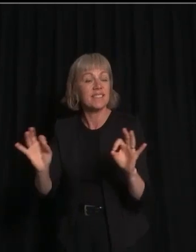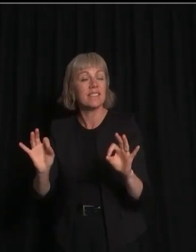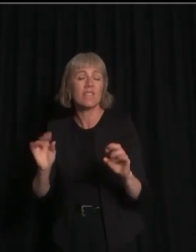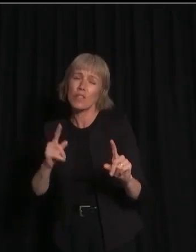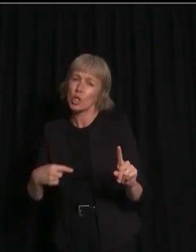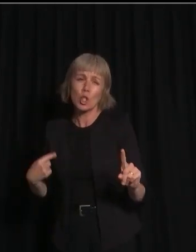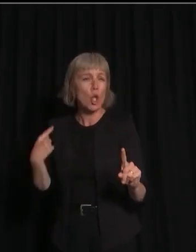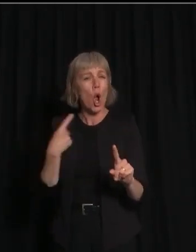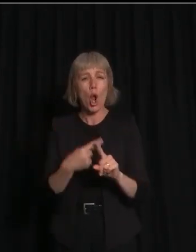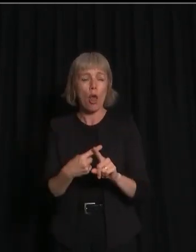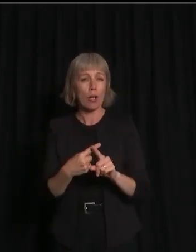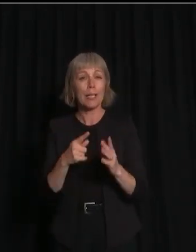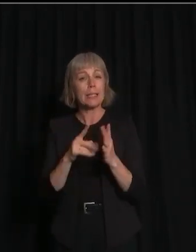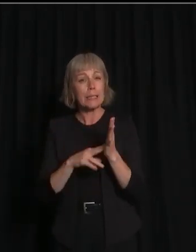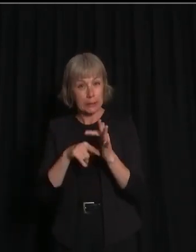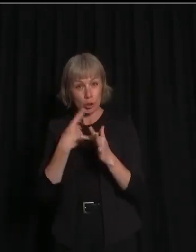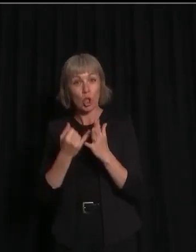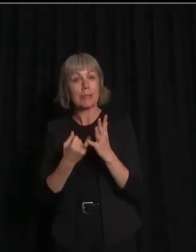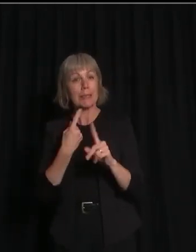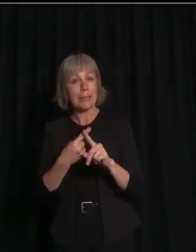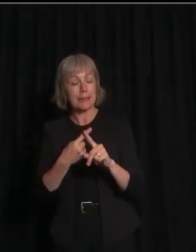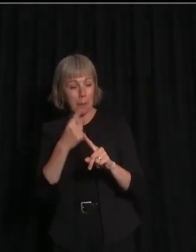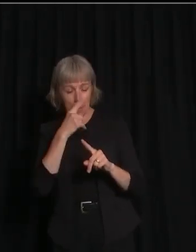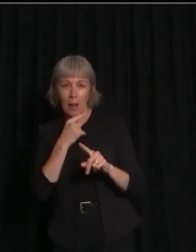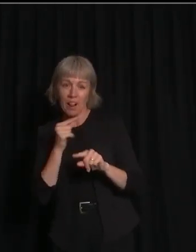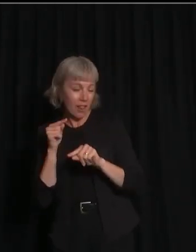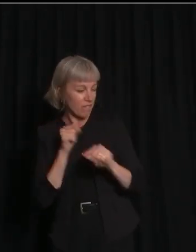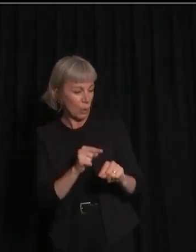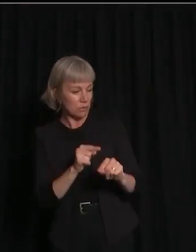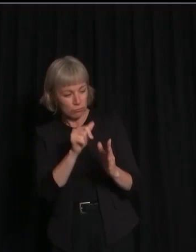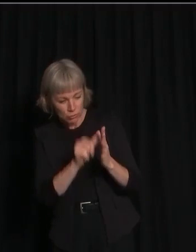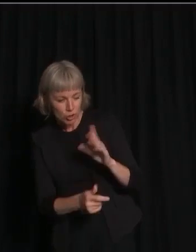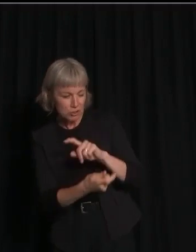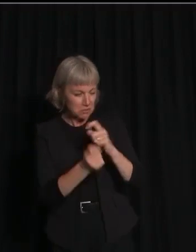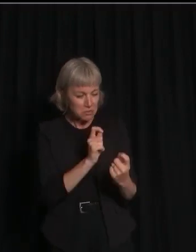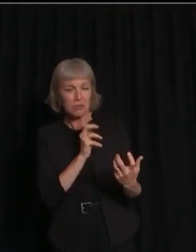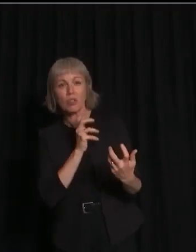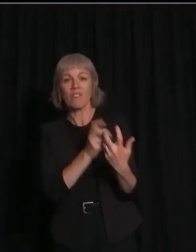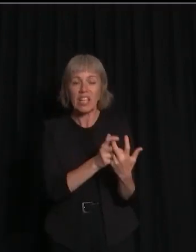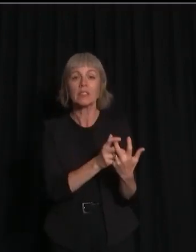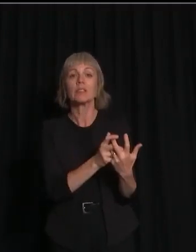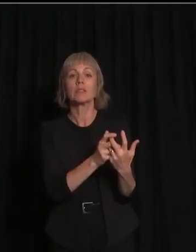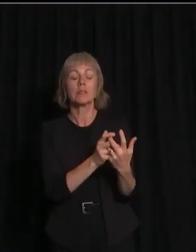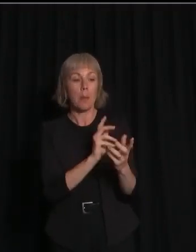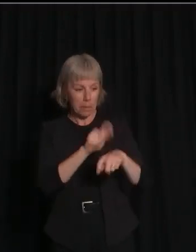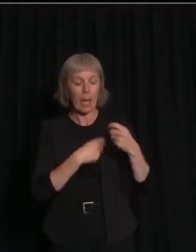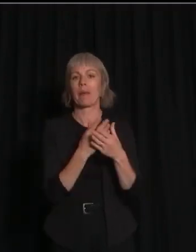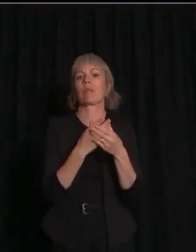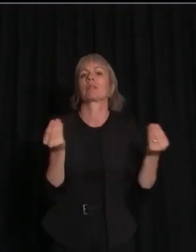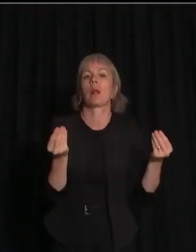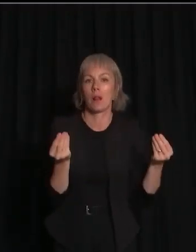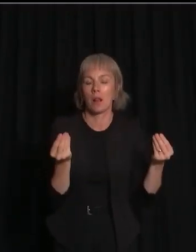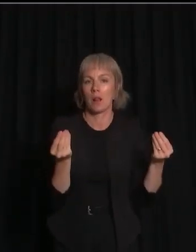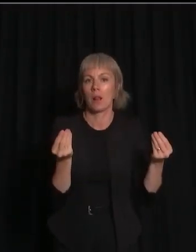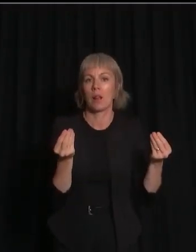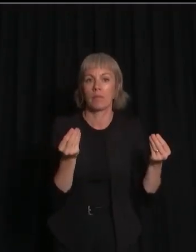were literally made invisible and literally cut to fit into those chosen roles